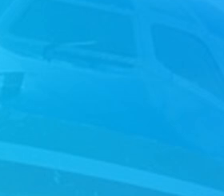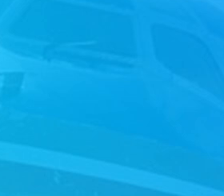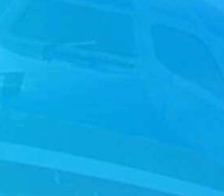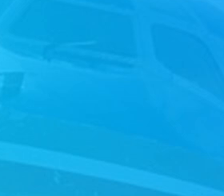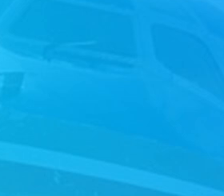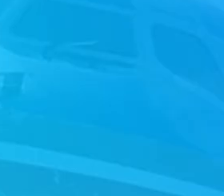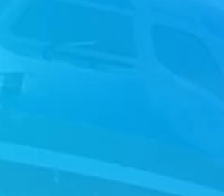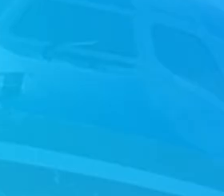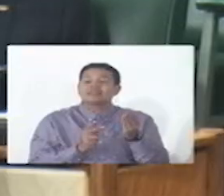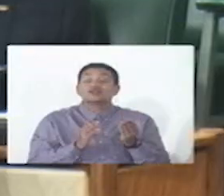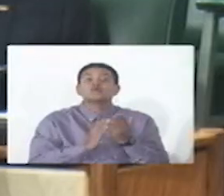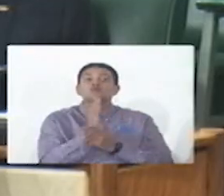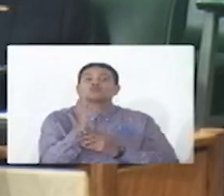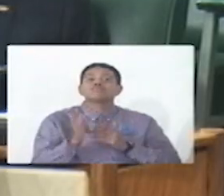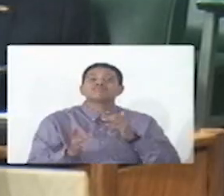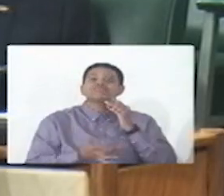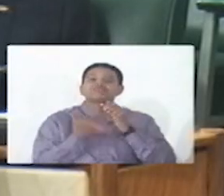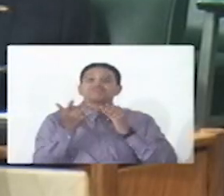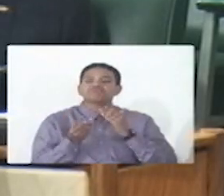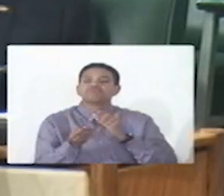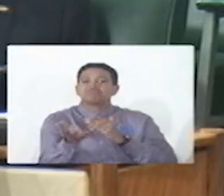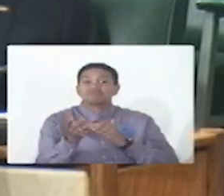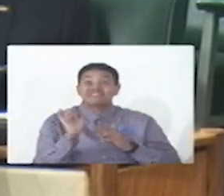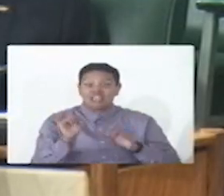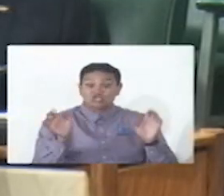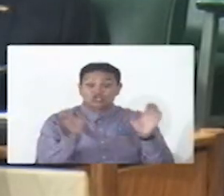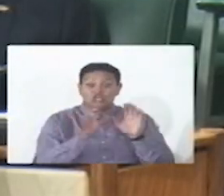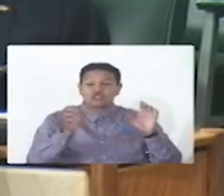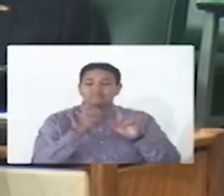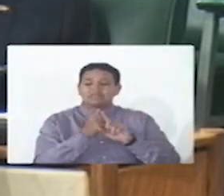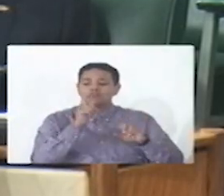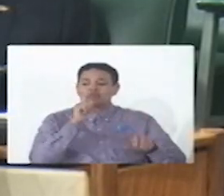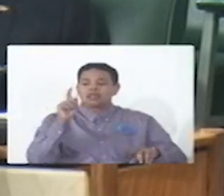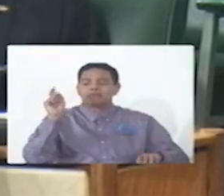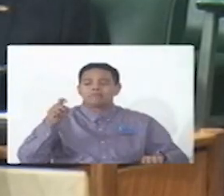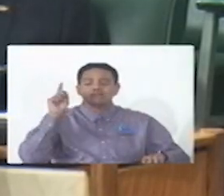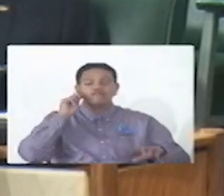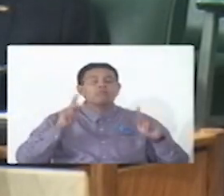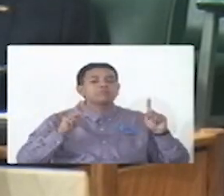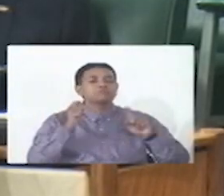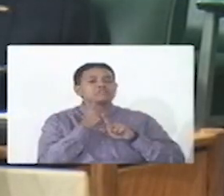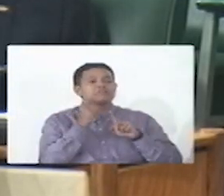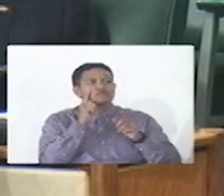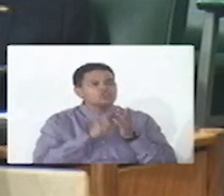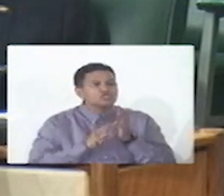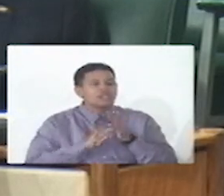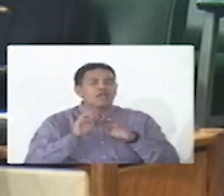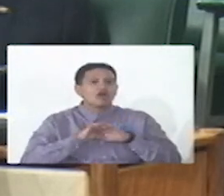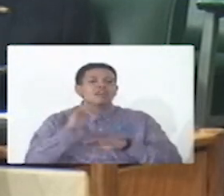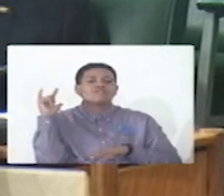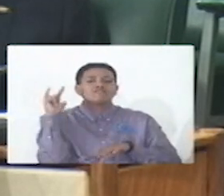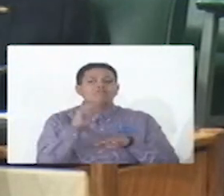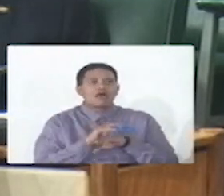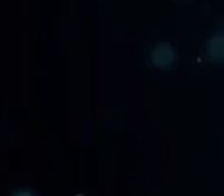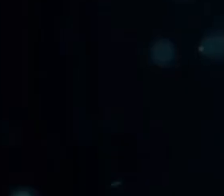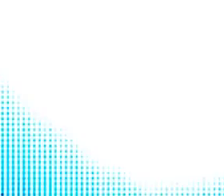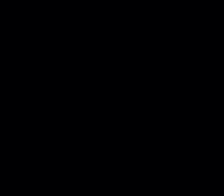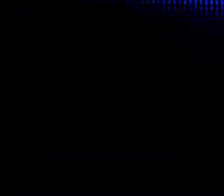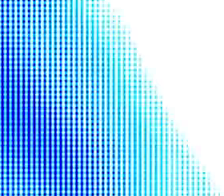approval digitally. This certificate is mandatory for persons to check in on flights coming to